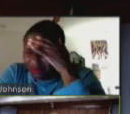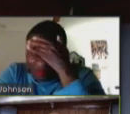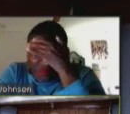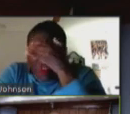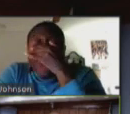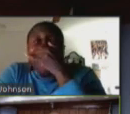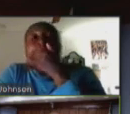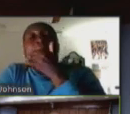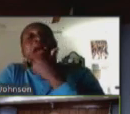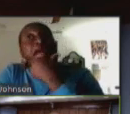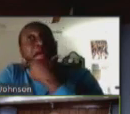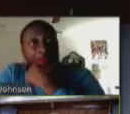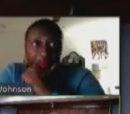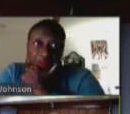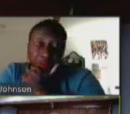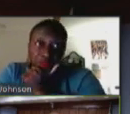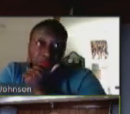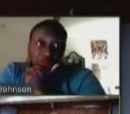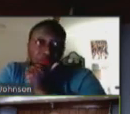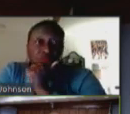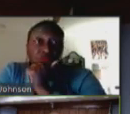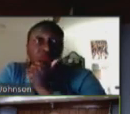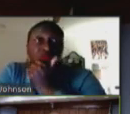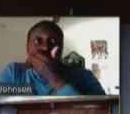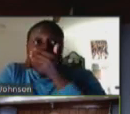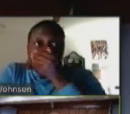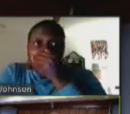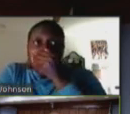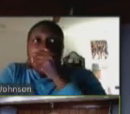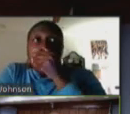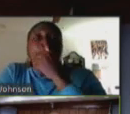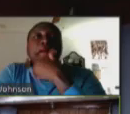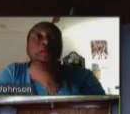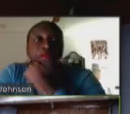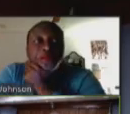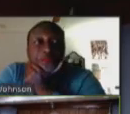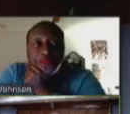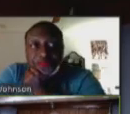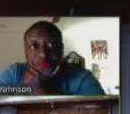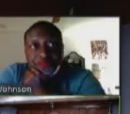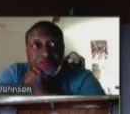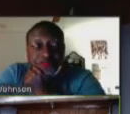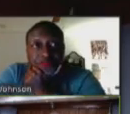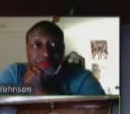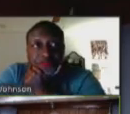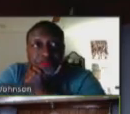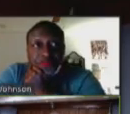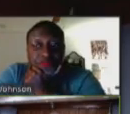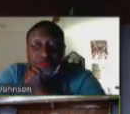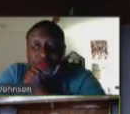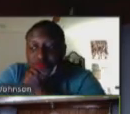other potential uses. I think it's a good general policy item maybe coming up. And it wouldn't matter until